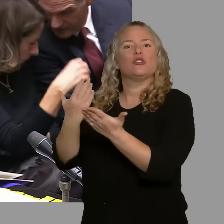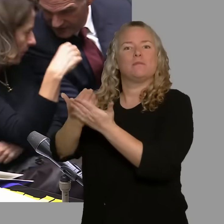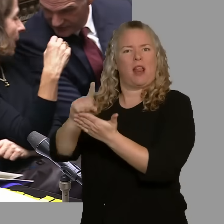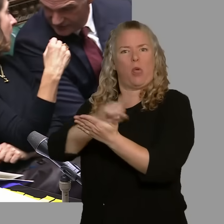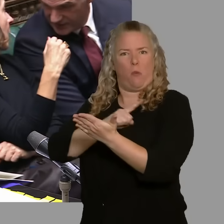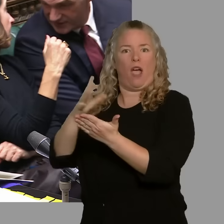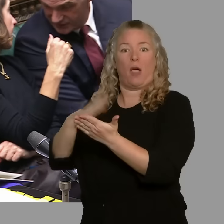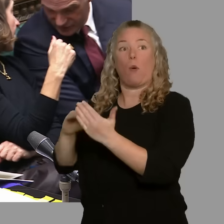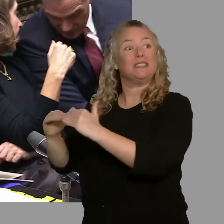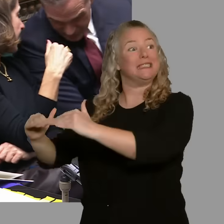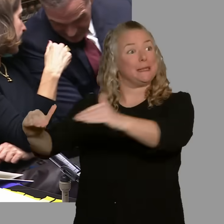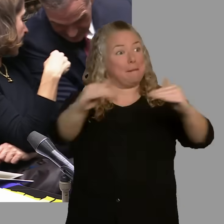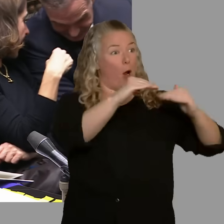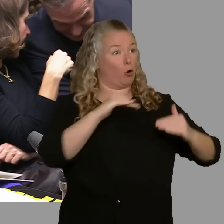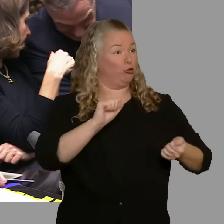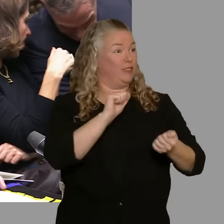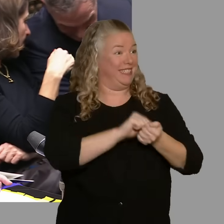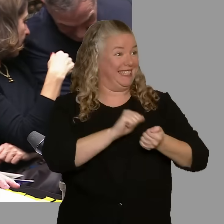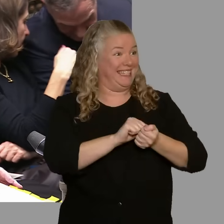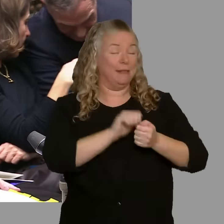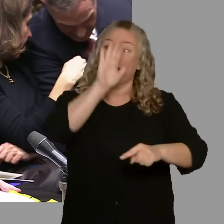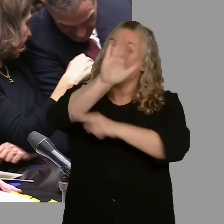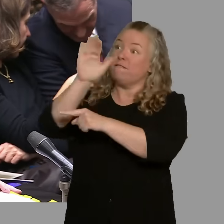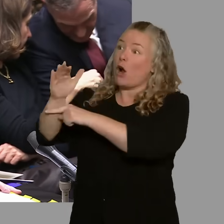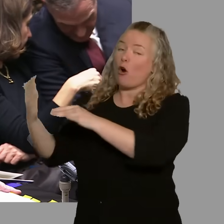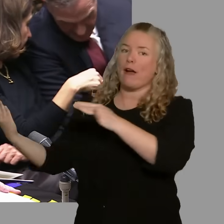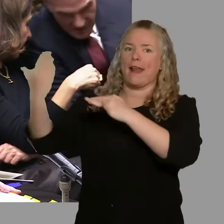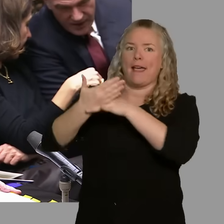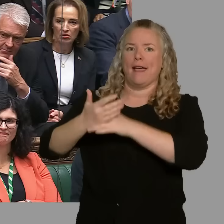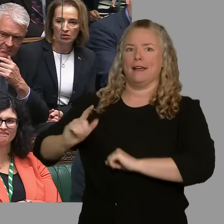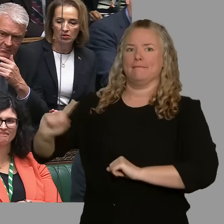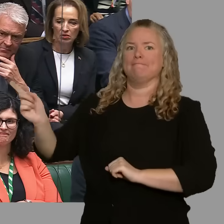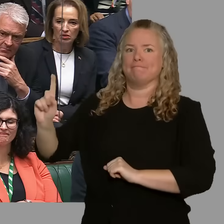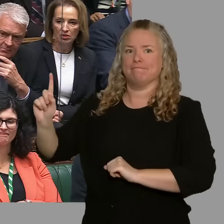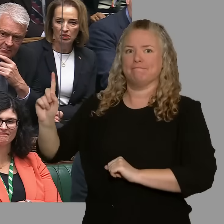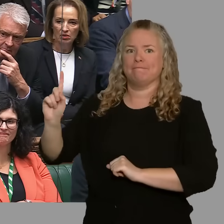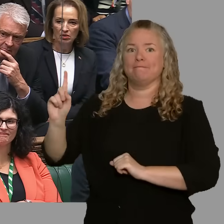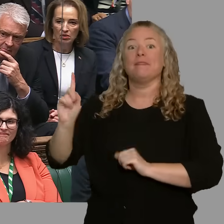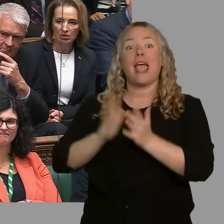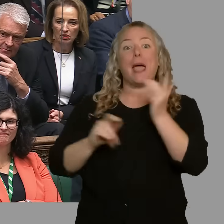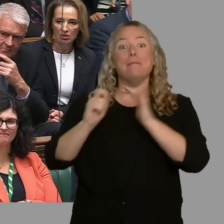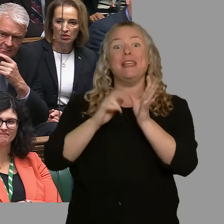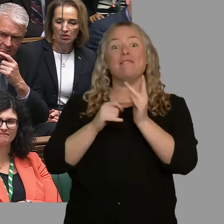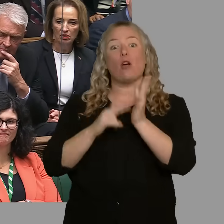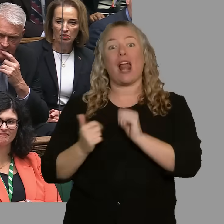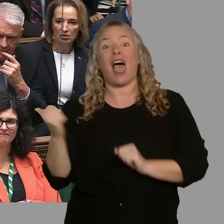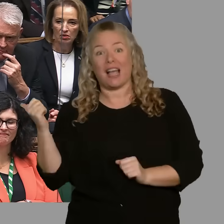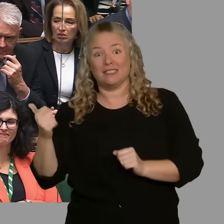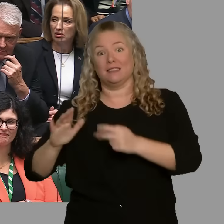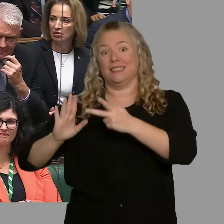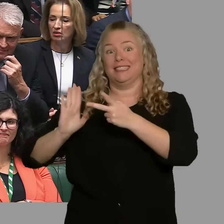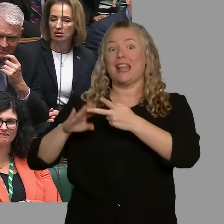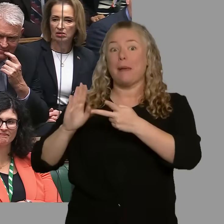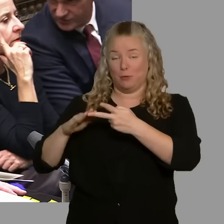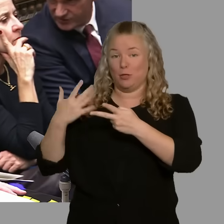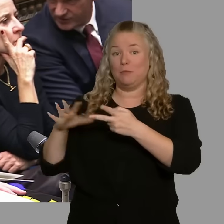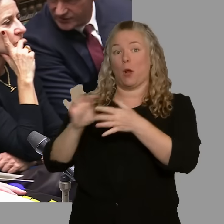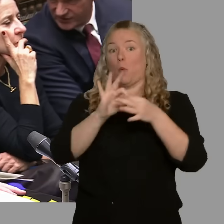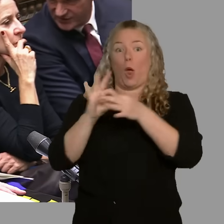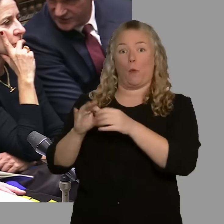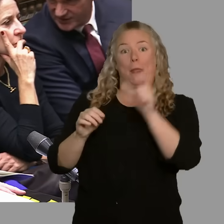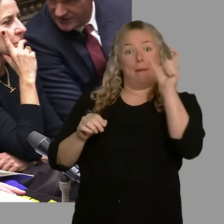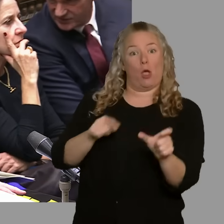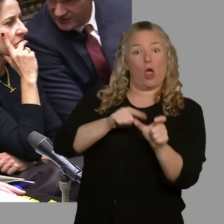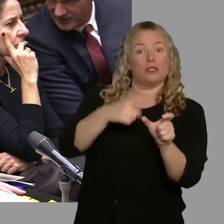propaganda. Whatever their denials, they have serious questions to answer about what they knew. But that is